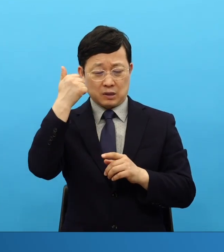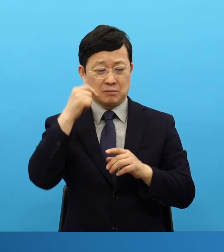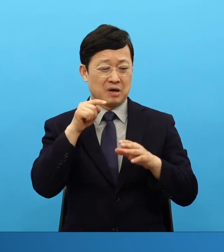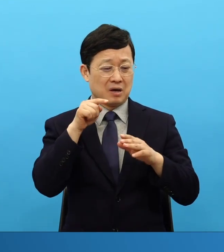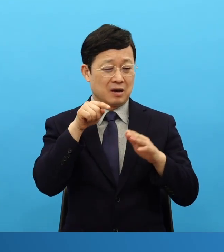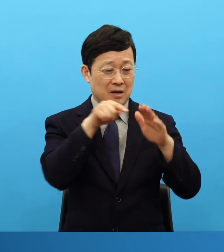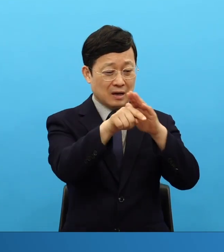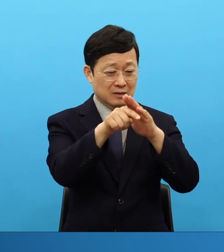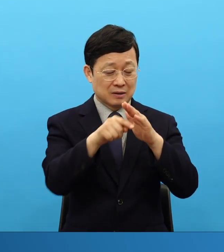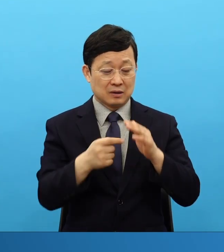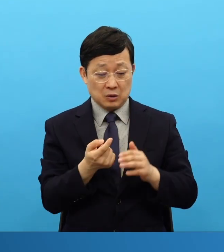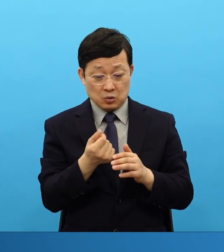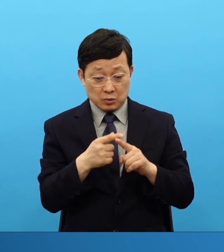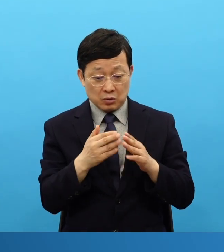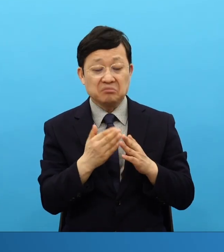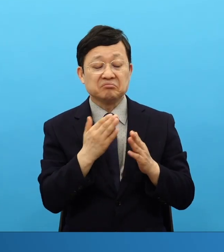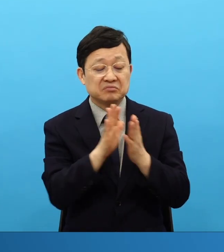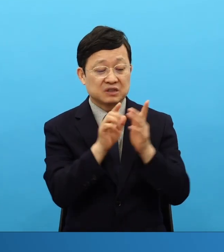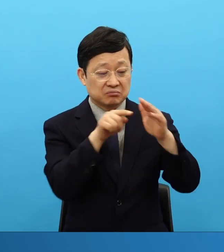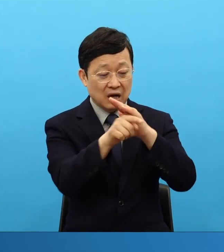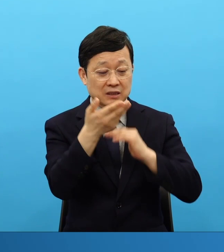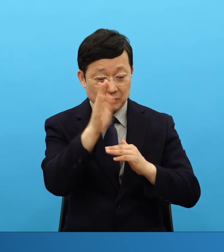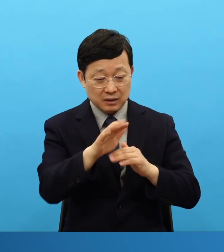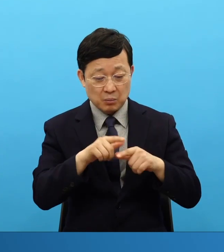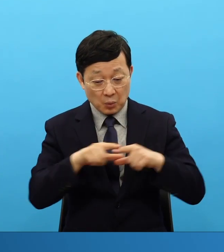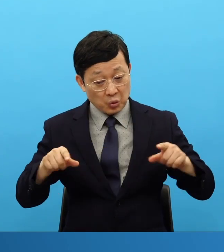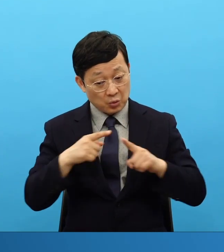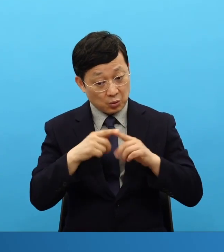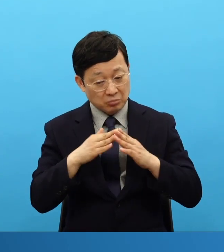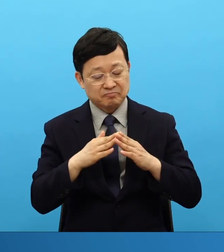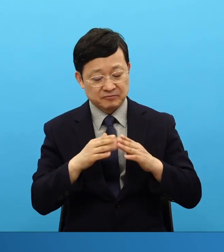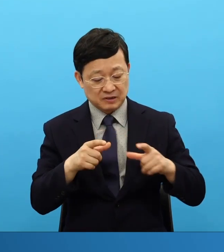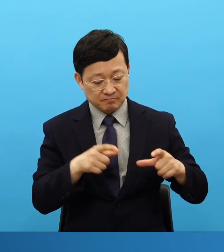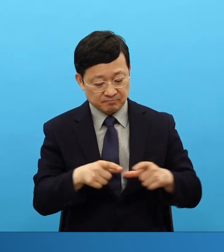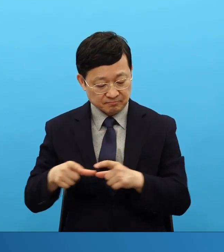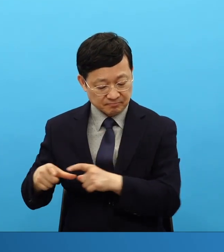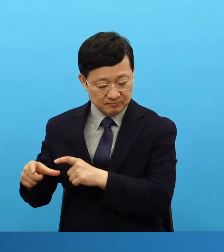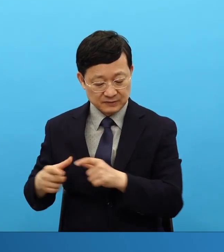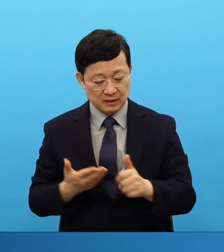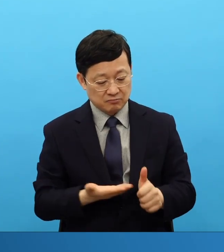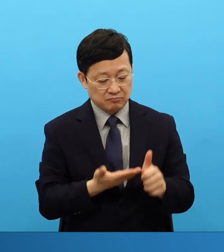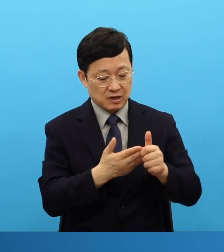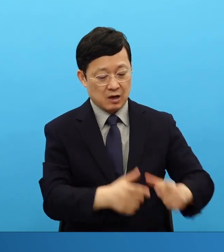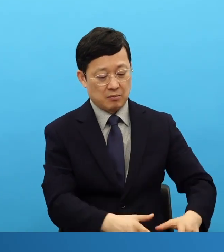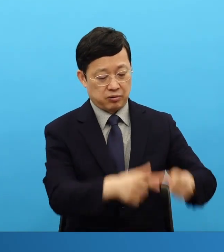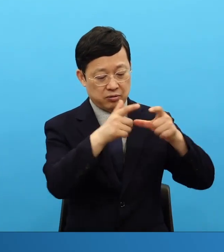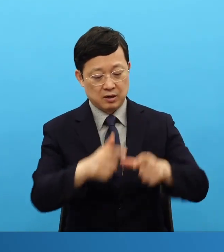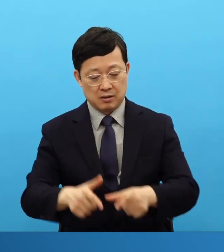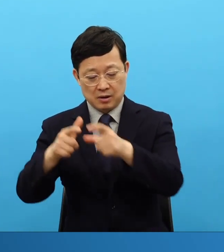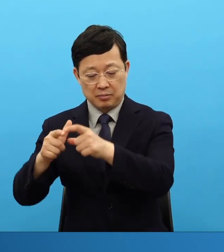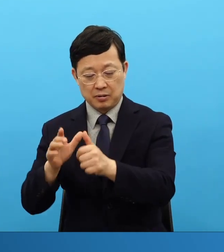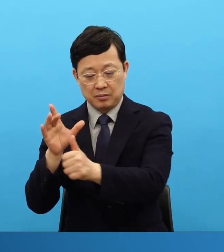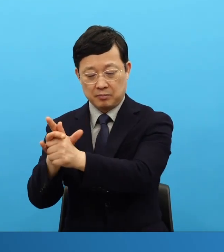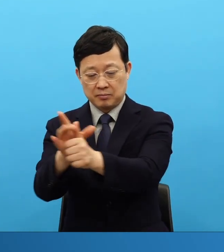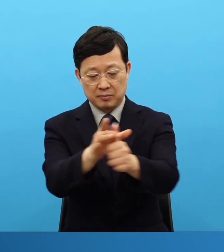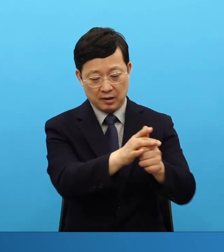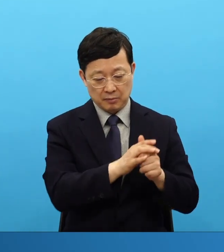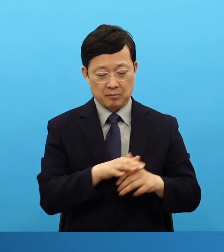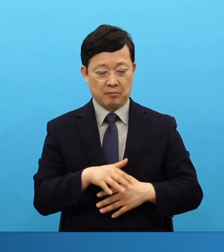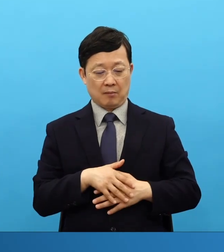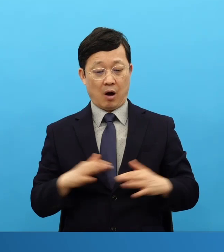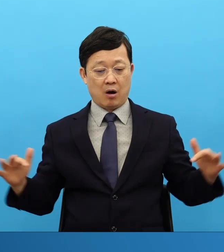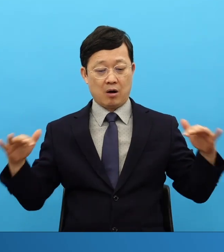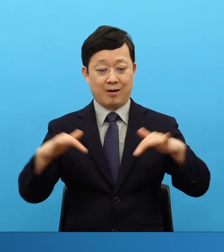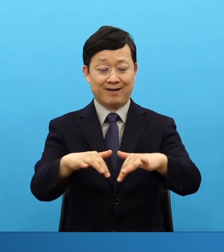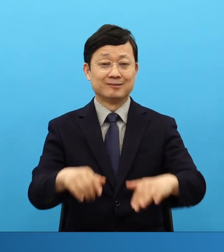You know, it's not God's will for the pastors to go out to the field constantly. Maybe for a pioneer church, but not for you. You have to go and look over the church and do many other things.